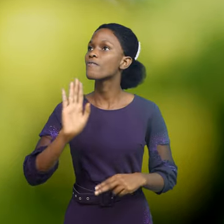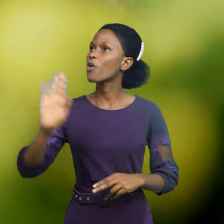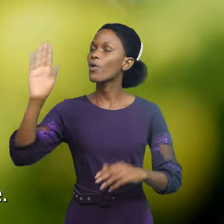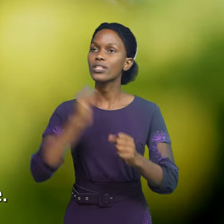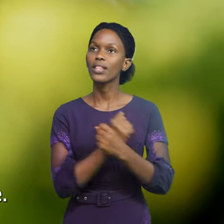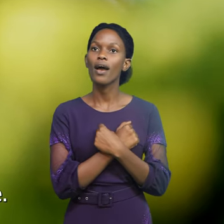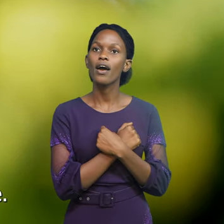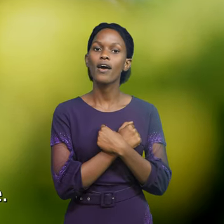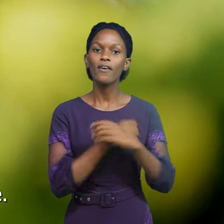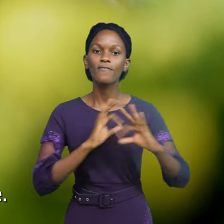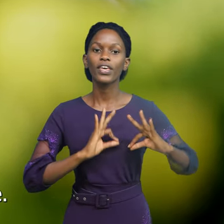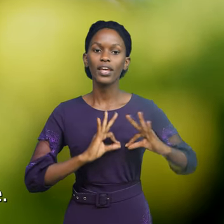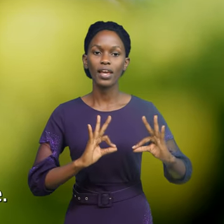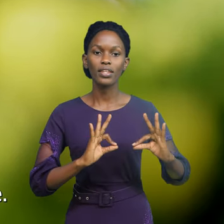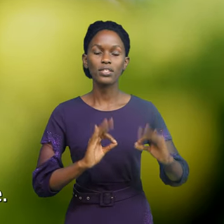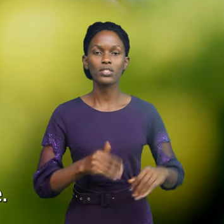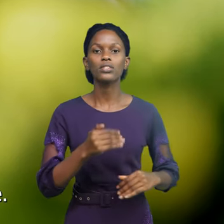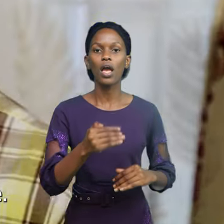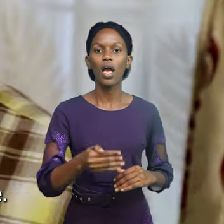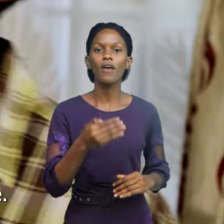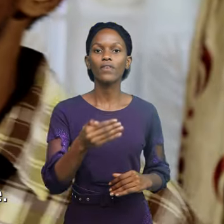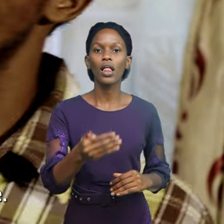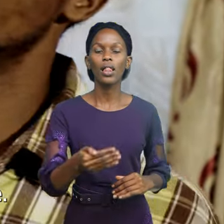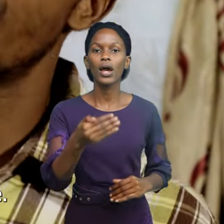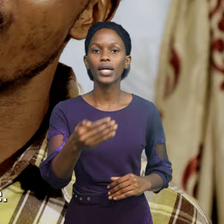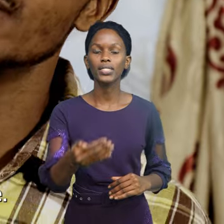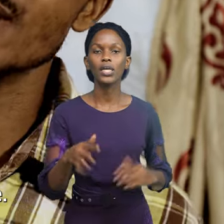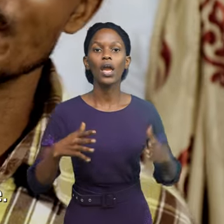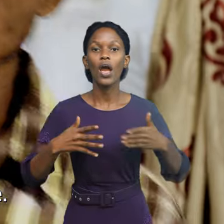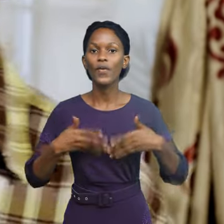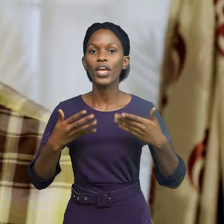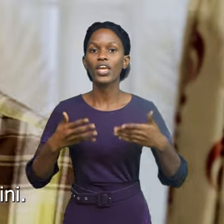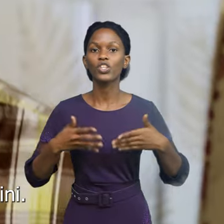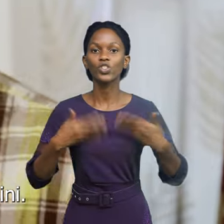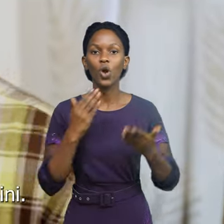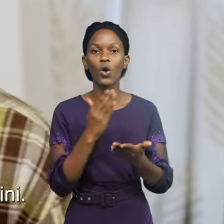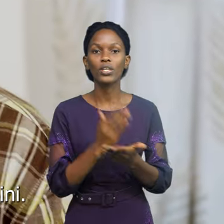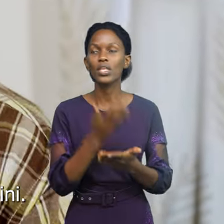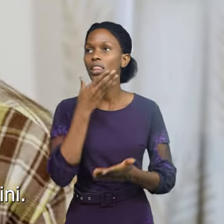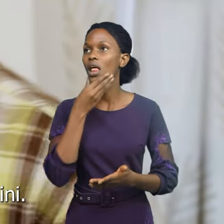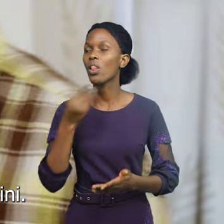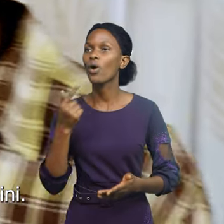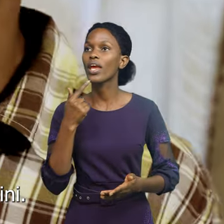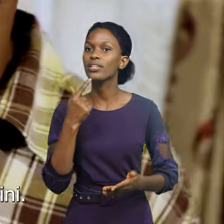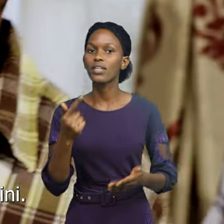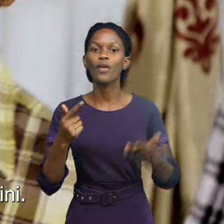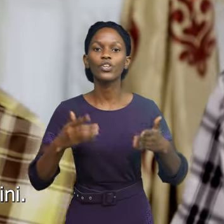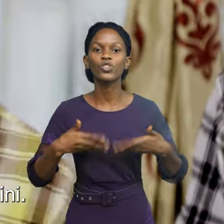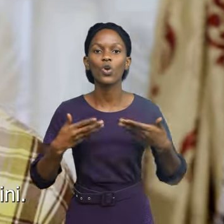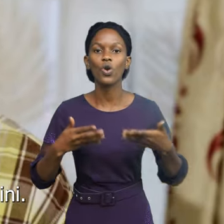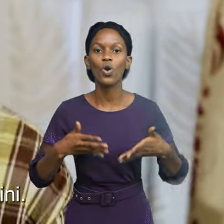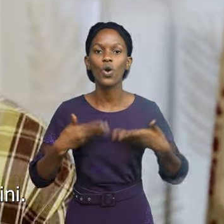nations, for his loving kindness is everlasting. Rejoice in the Lord, I